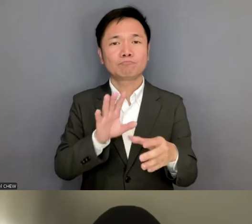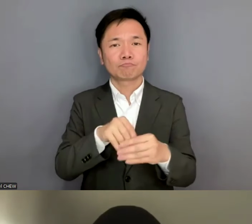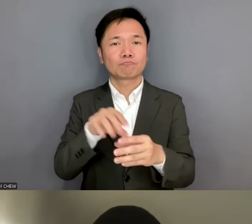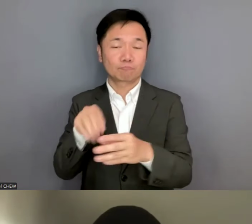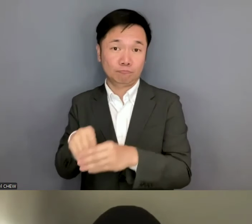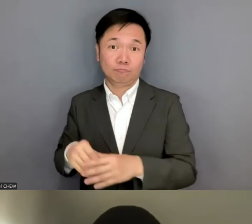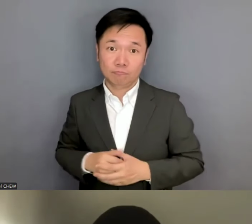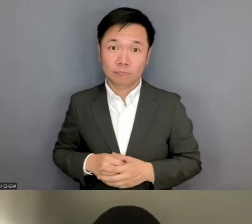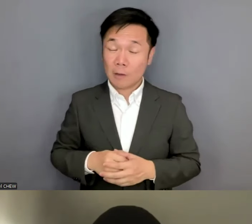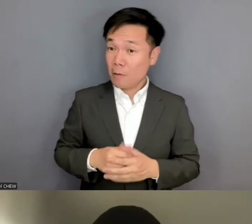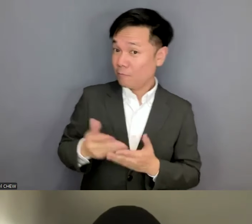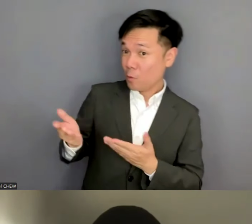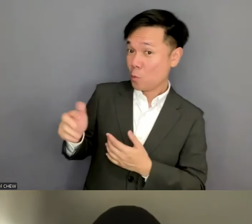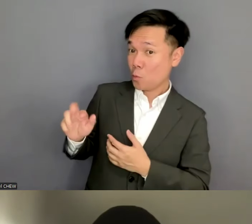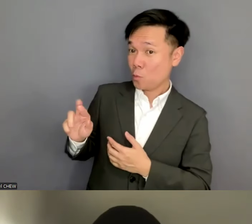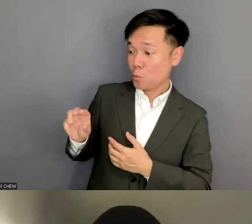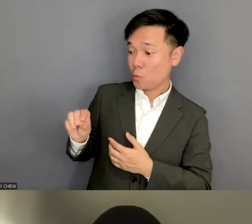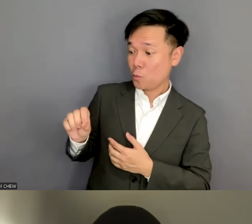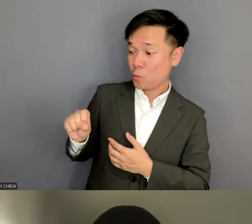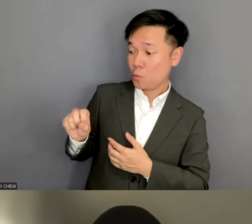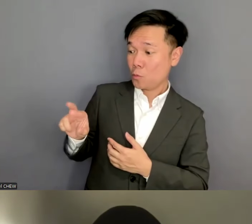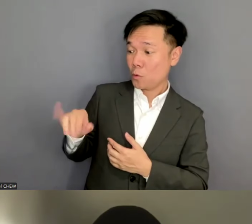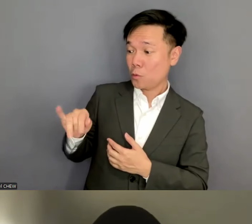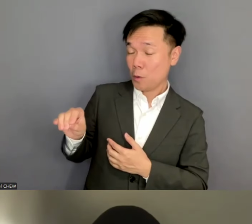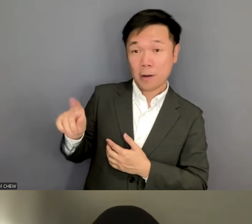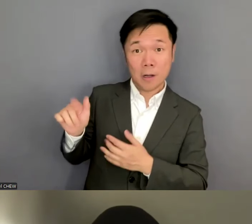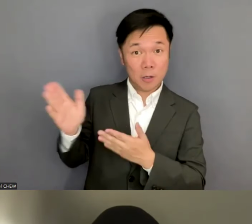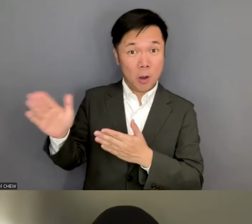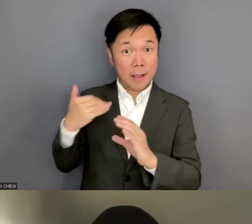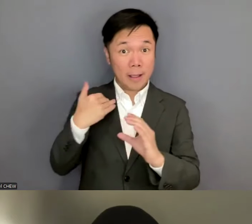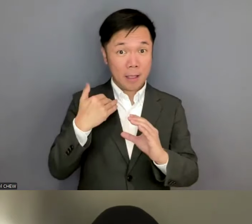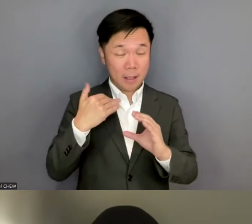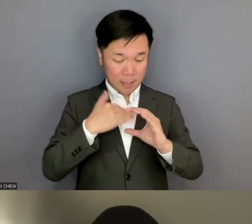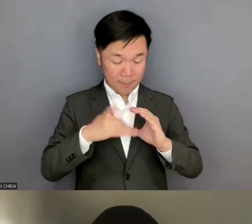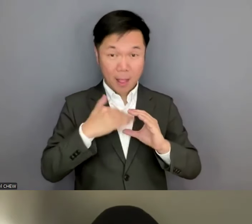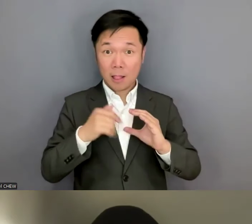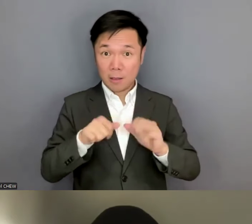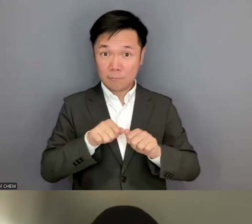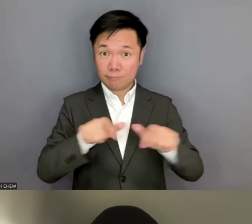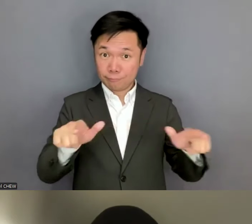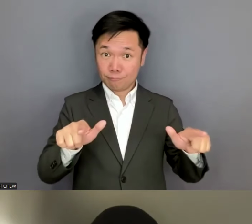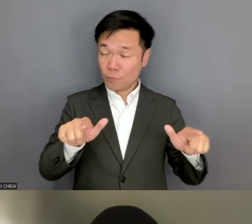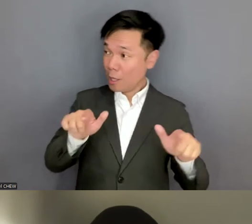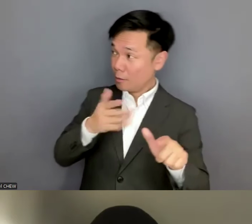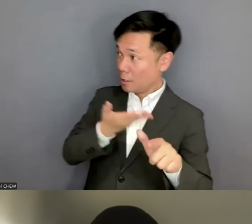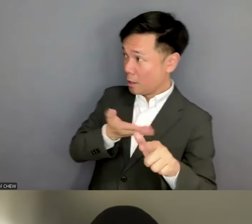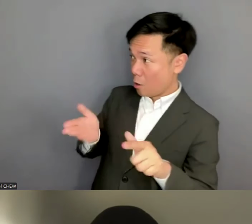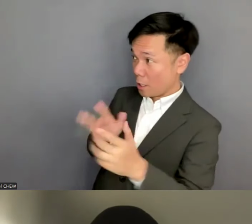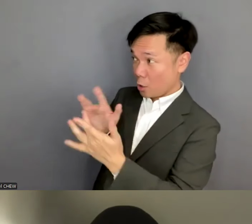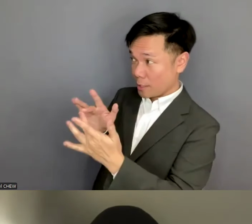So Rosario, if you are happy, I can share your email in the chat box so that people can reach out to